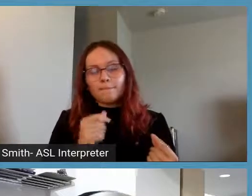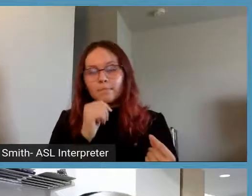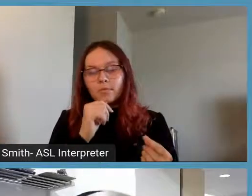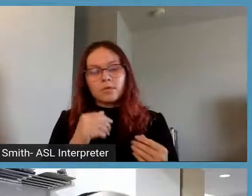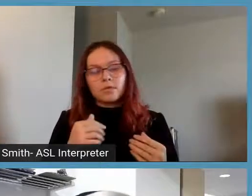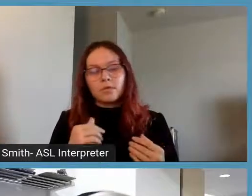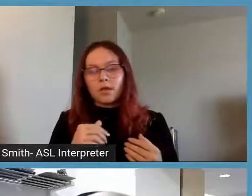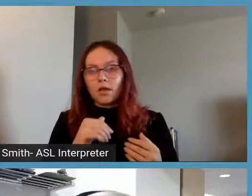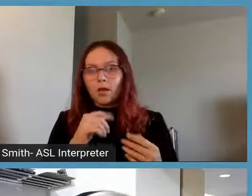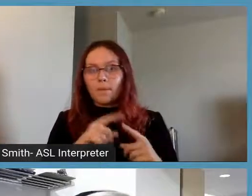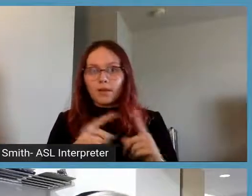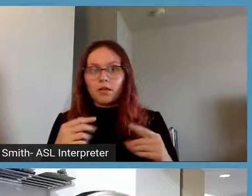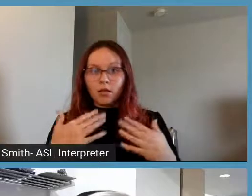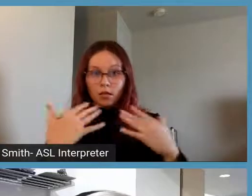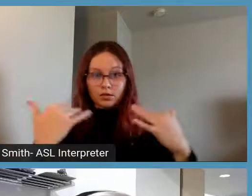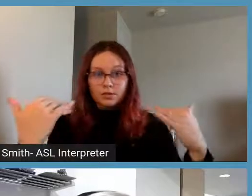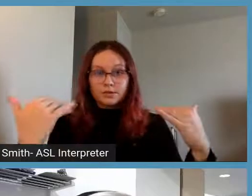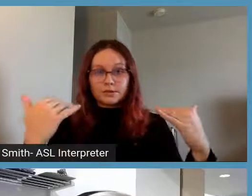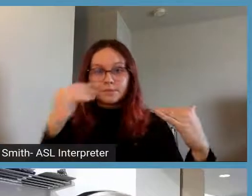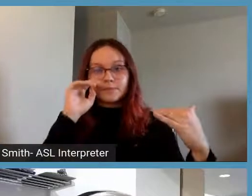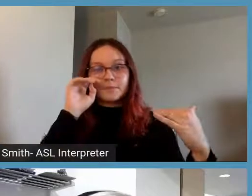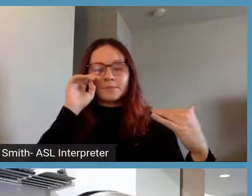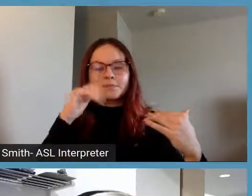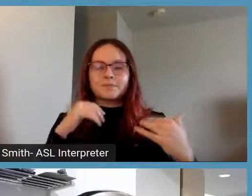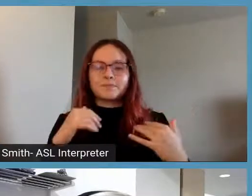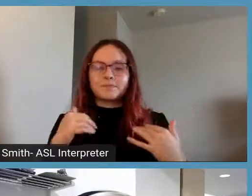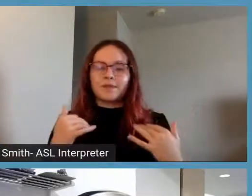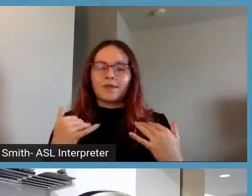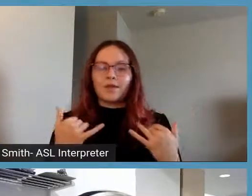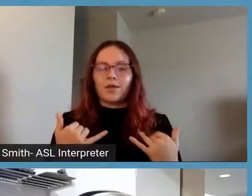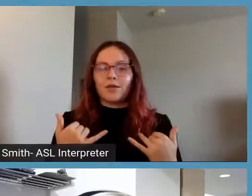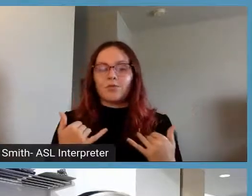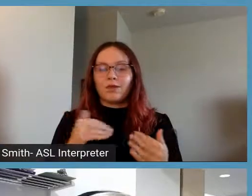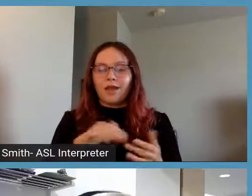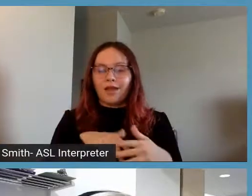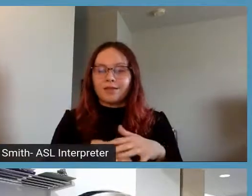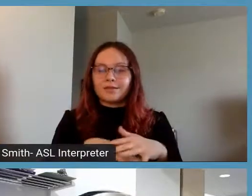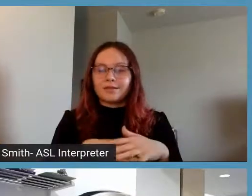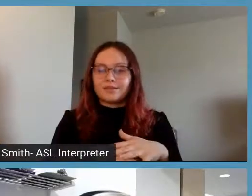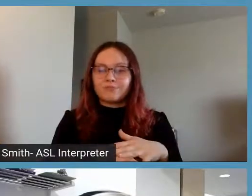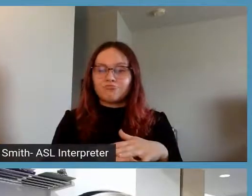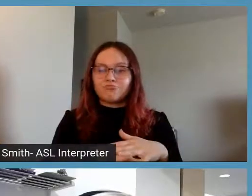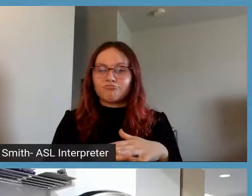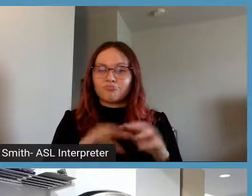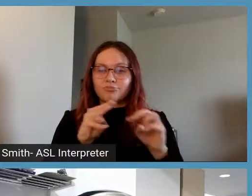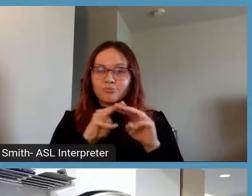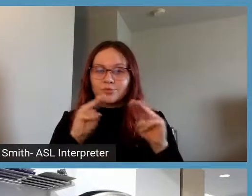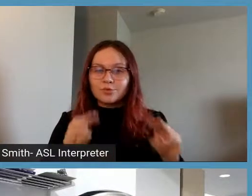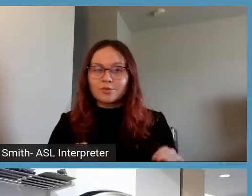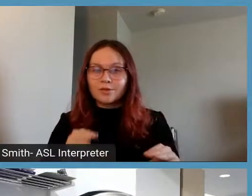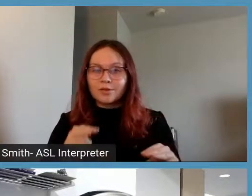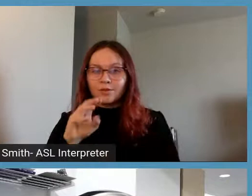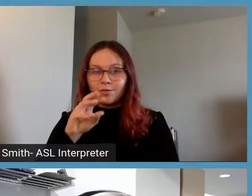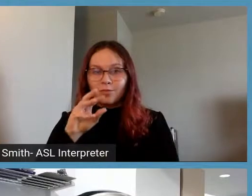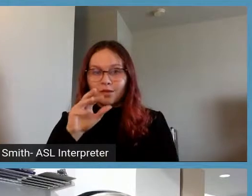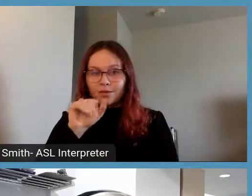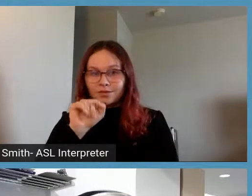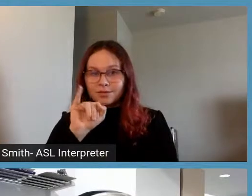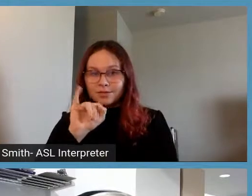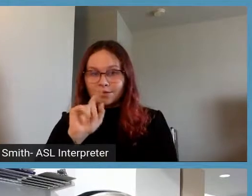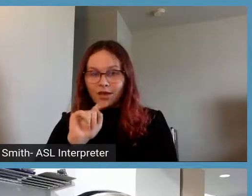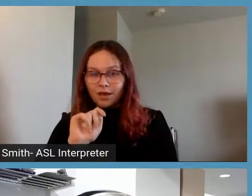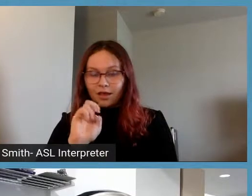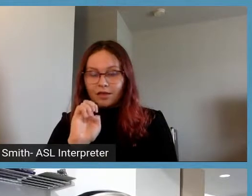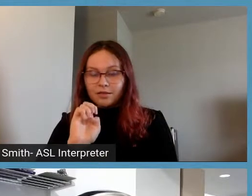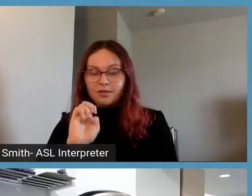they have access to our site now in a way that they wouldn't before. And so I think that's an important thing to keep